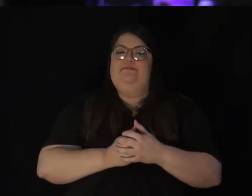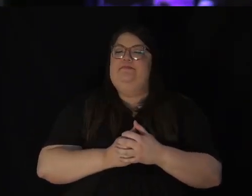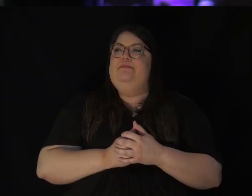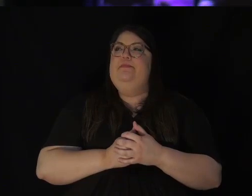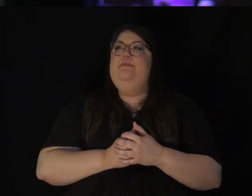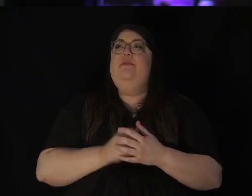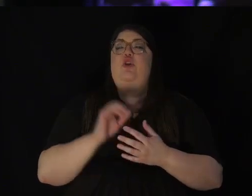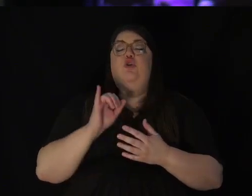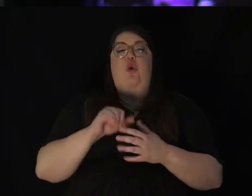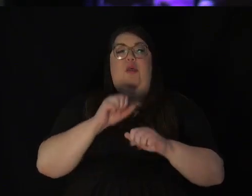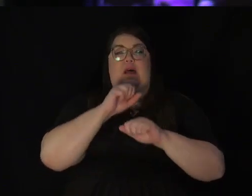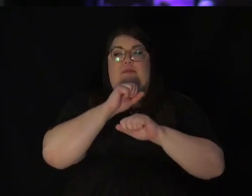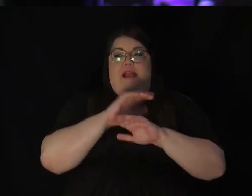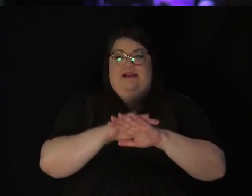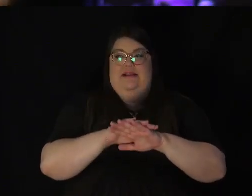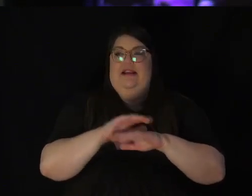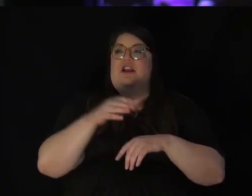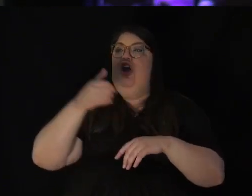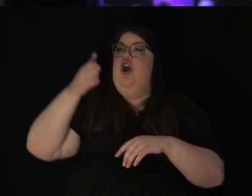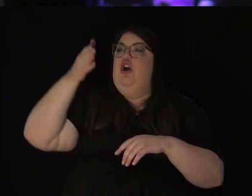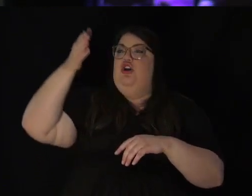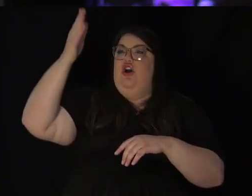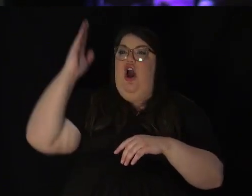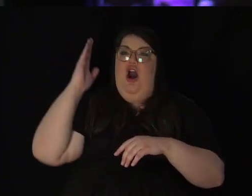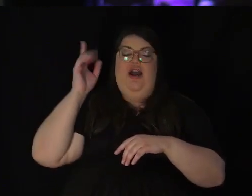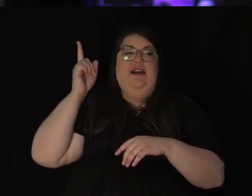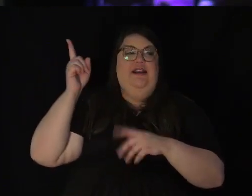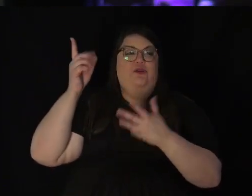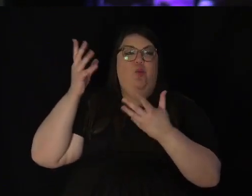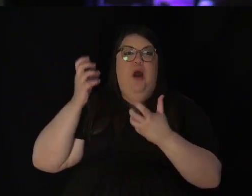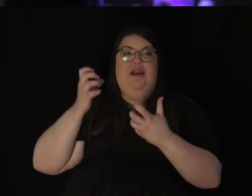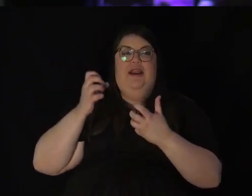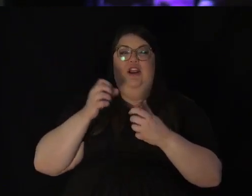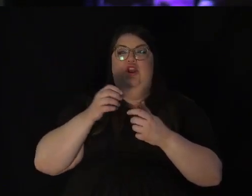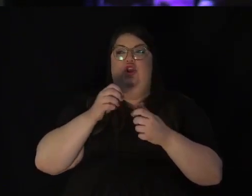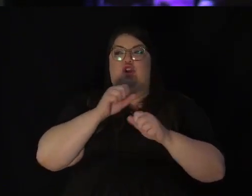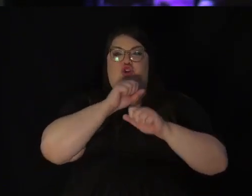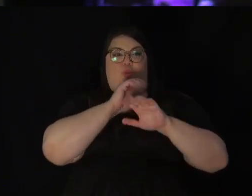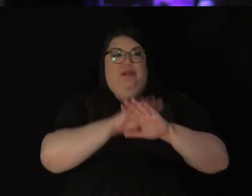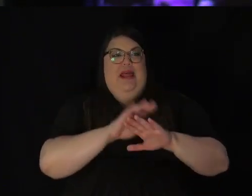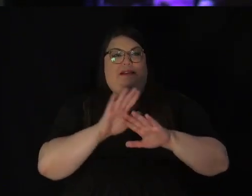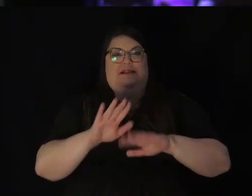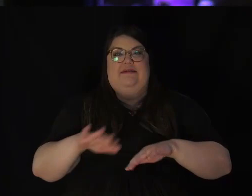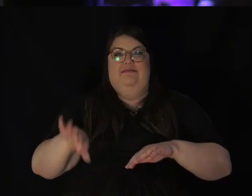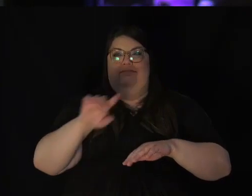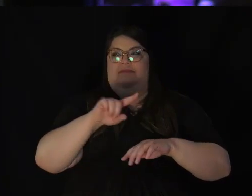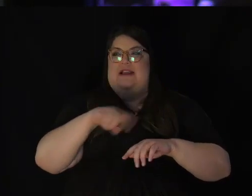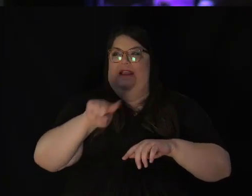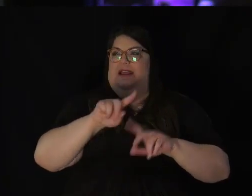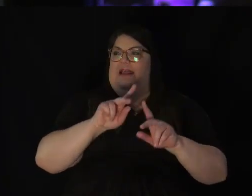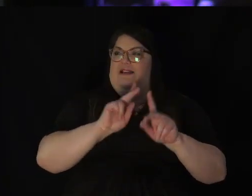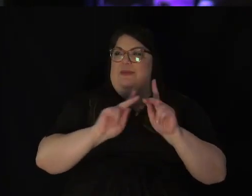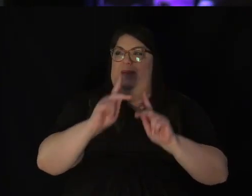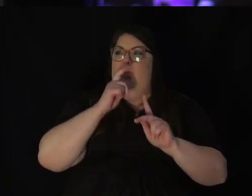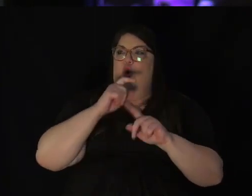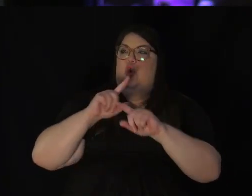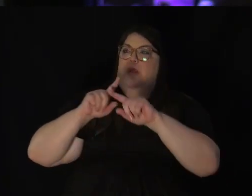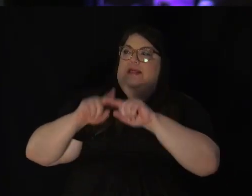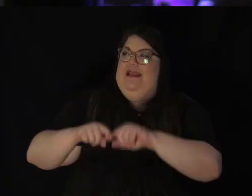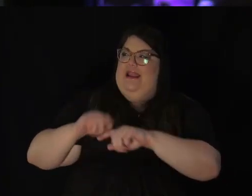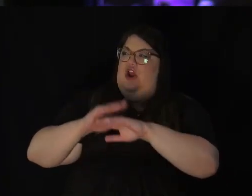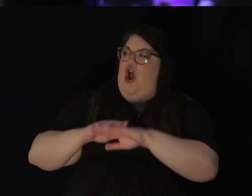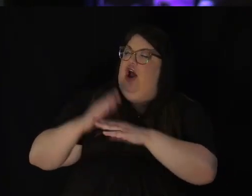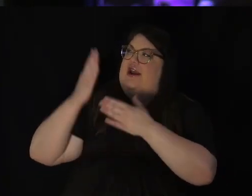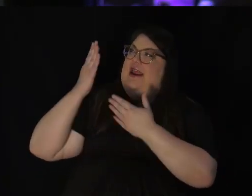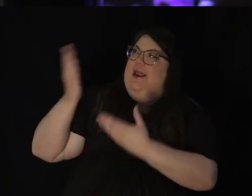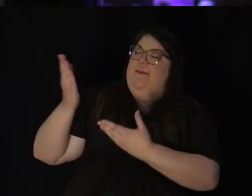So this blessing, God is wanting to bless his people who lean on him, who